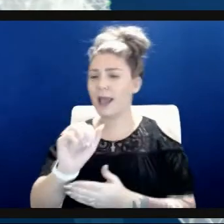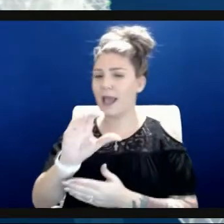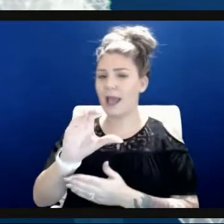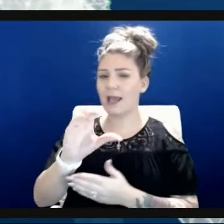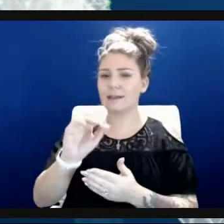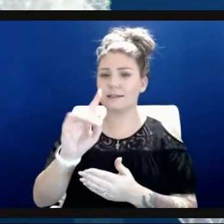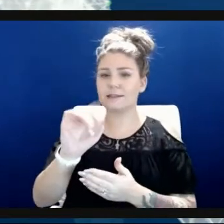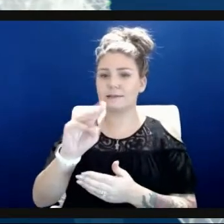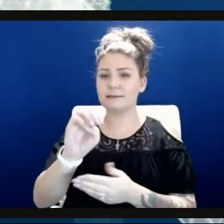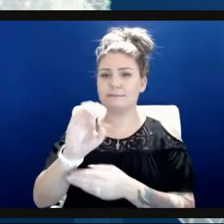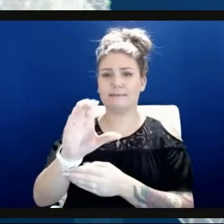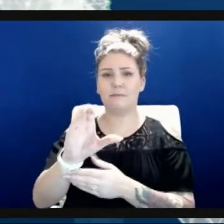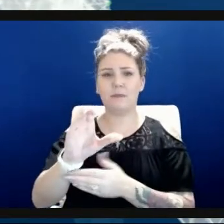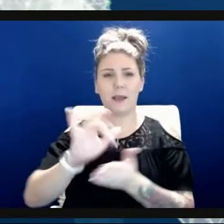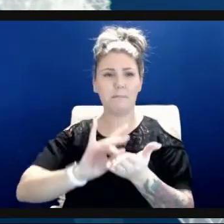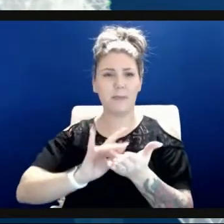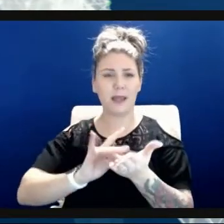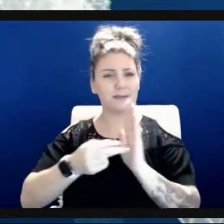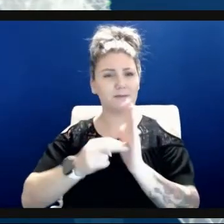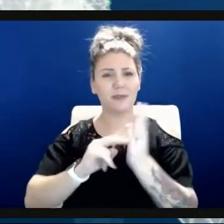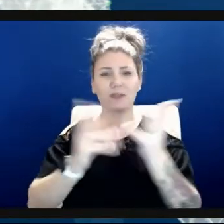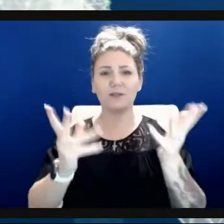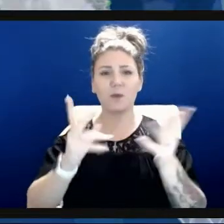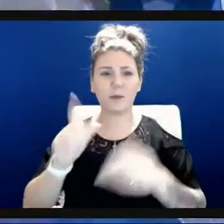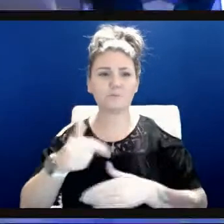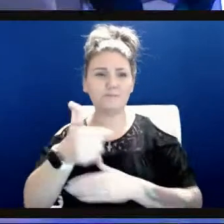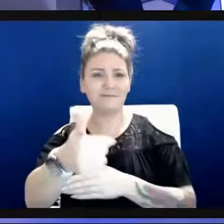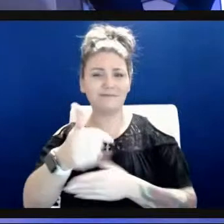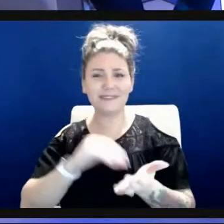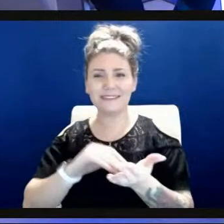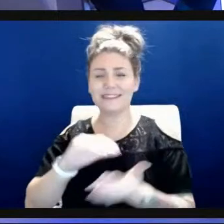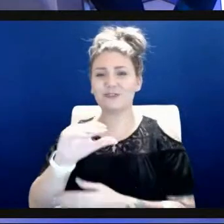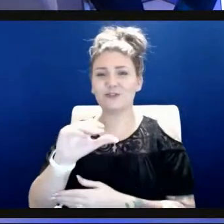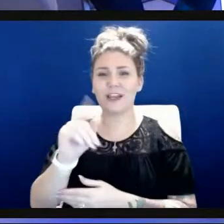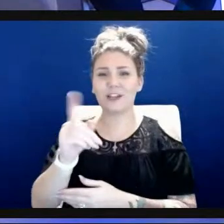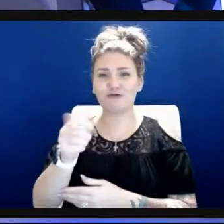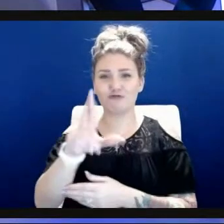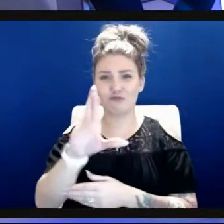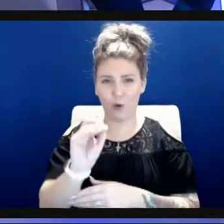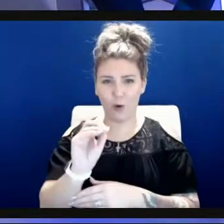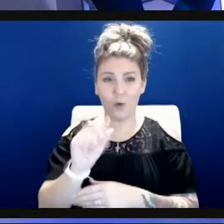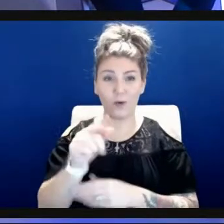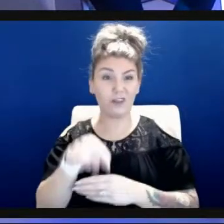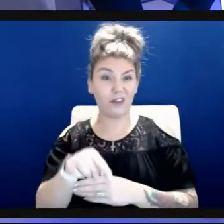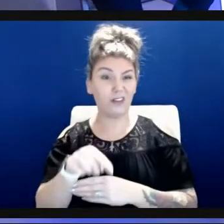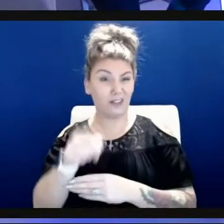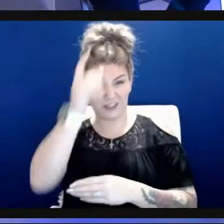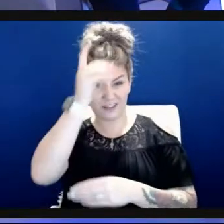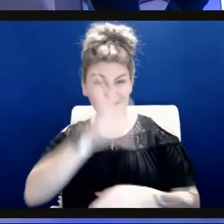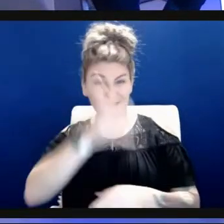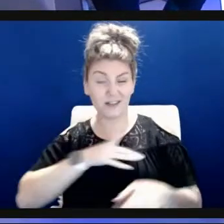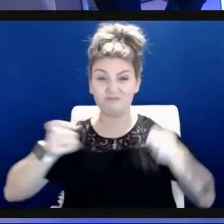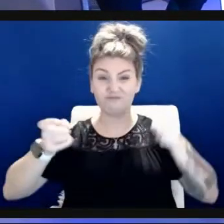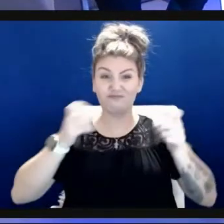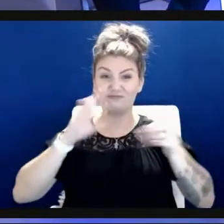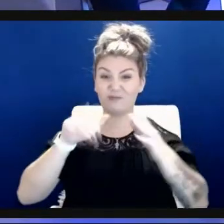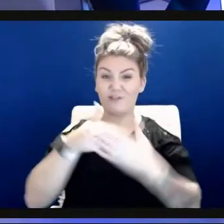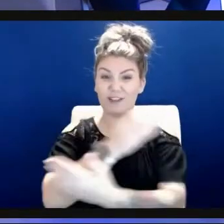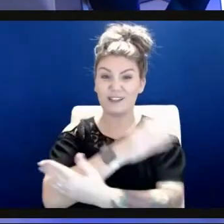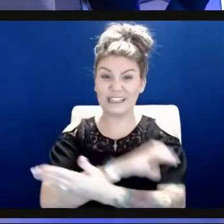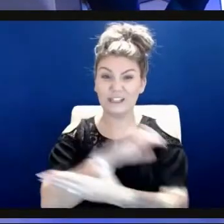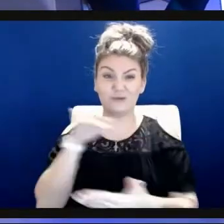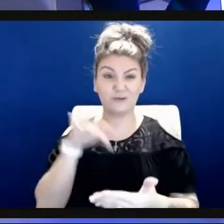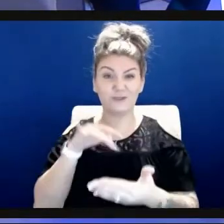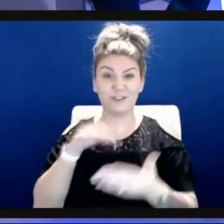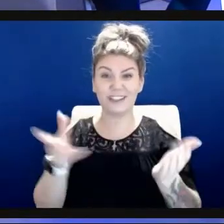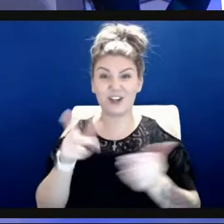conducting clinical research. Dr. Castro, I'm going to start with you. This, by the way, this guy's in charge of all the clinical trials here at KU, so he does practice